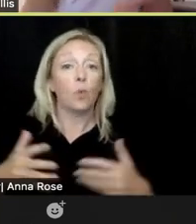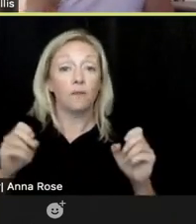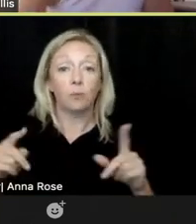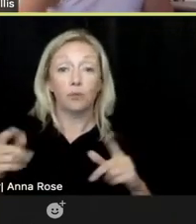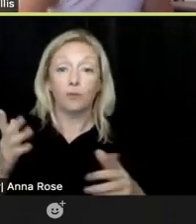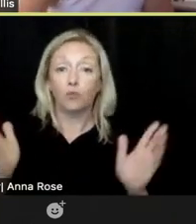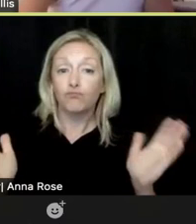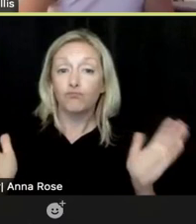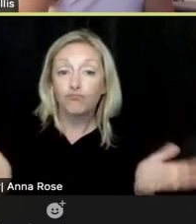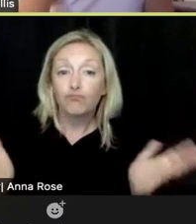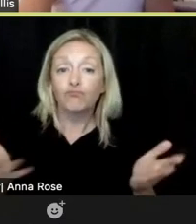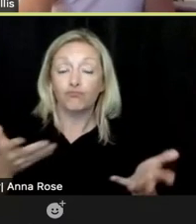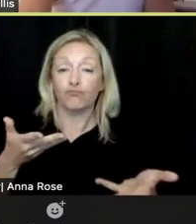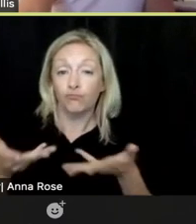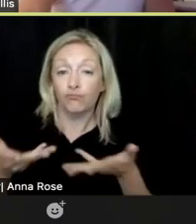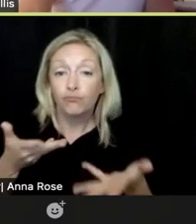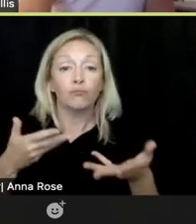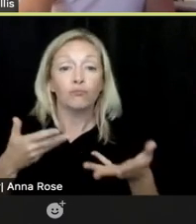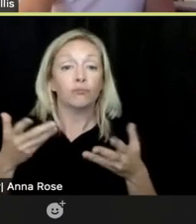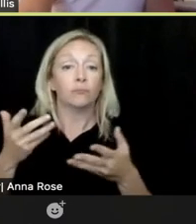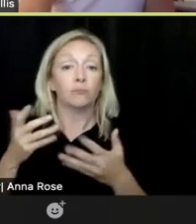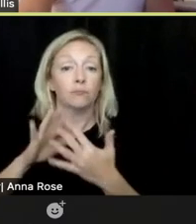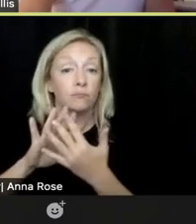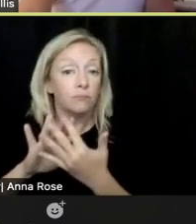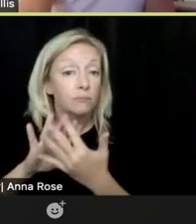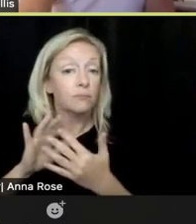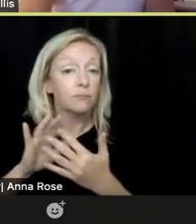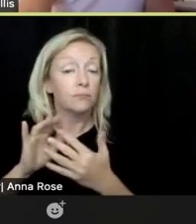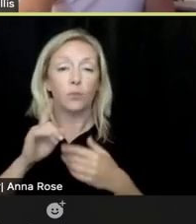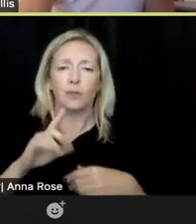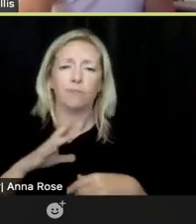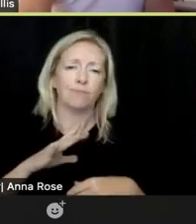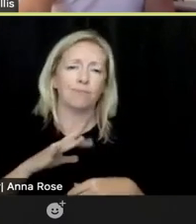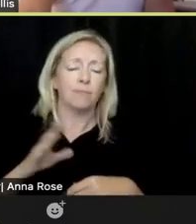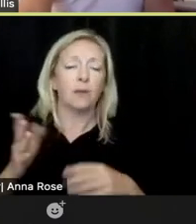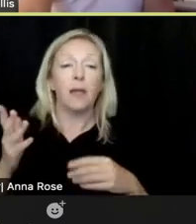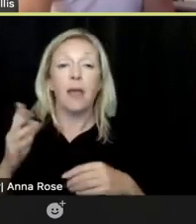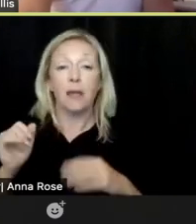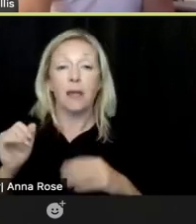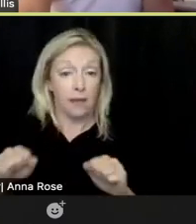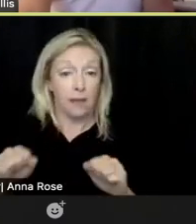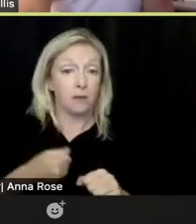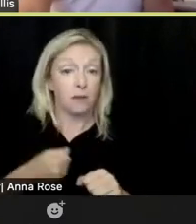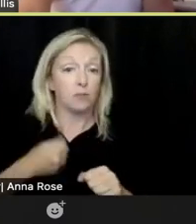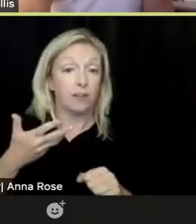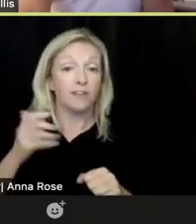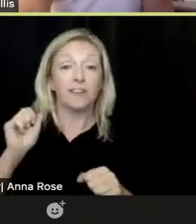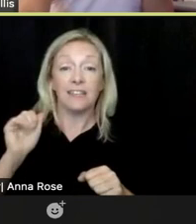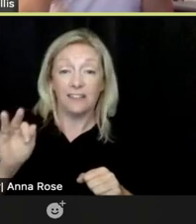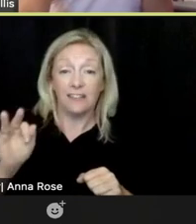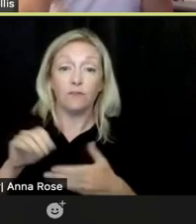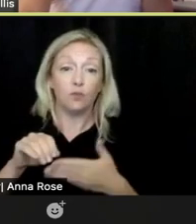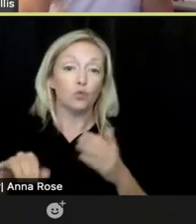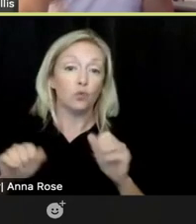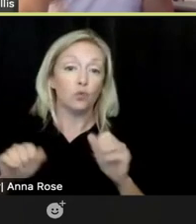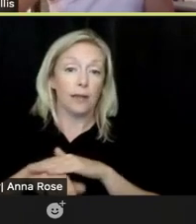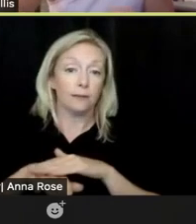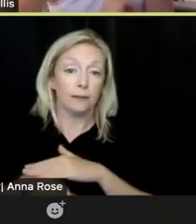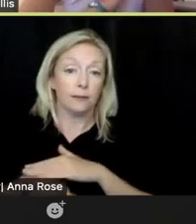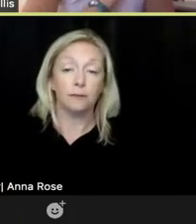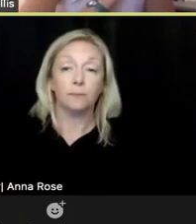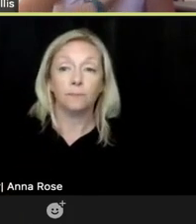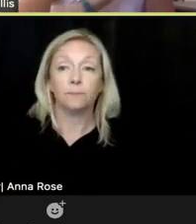interaction, covers a wide variety, and can be used for expressive communication if this is accessible to the student at some